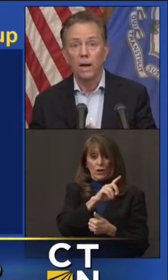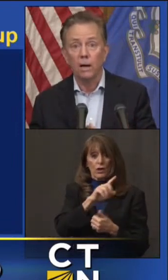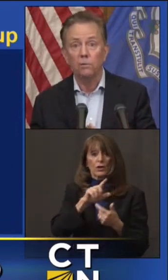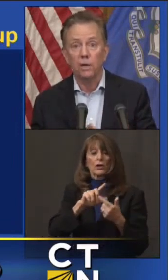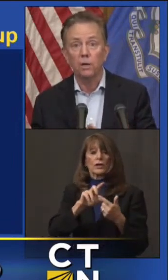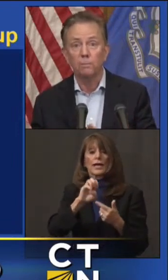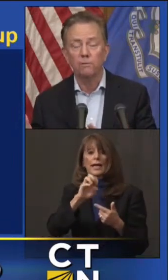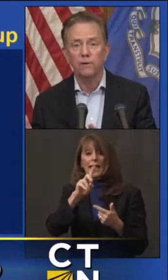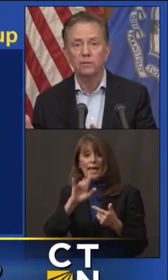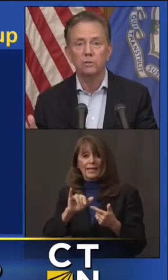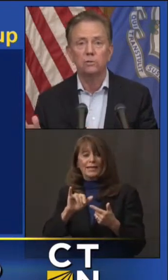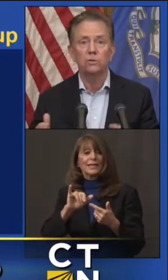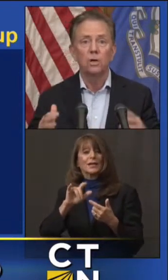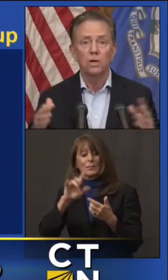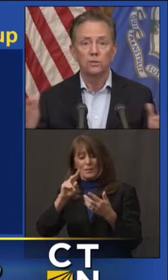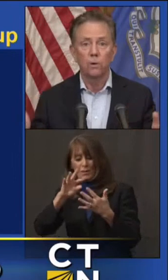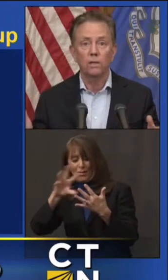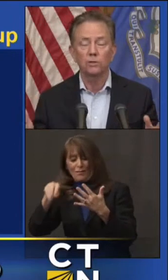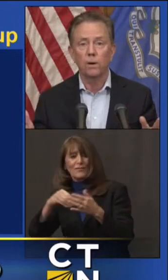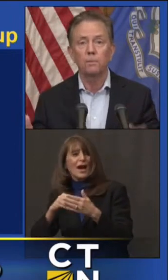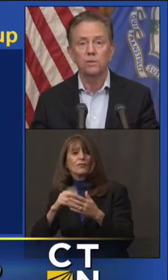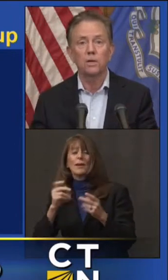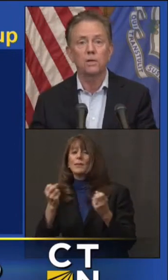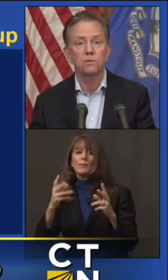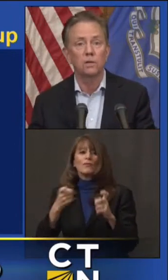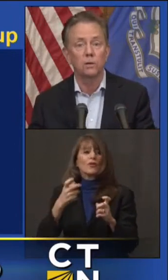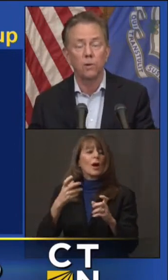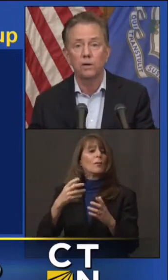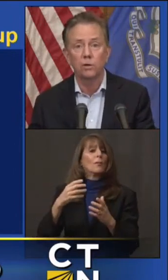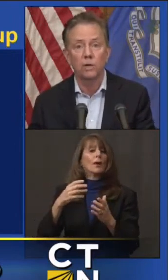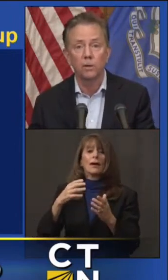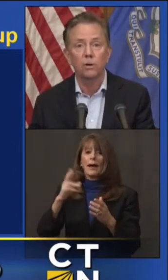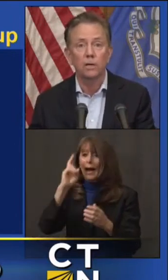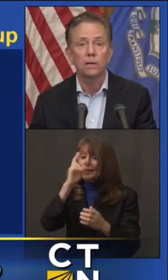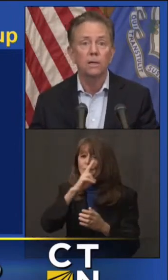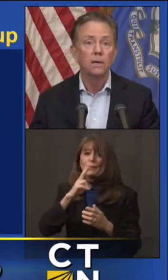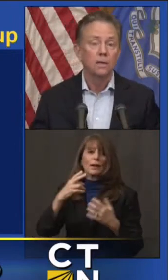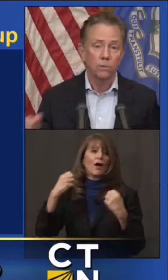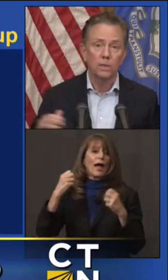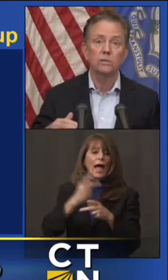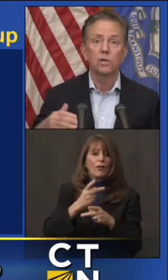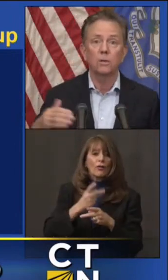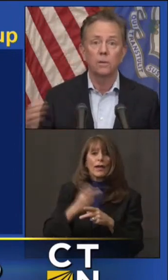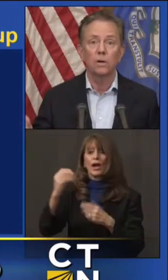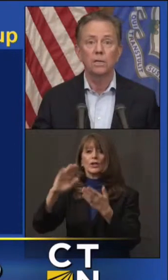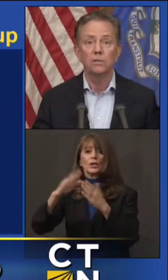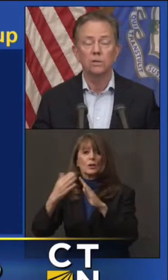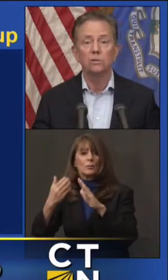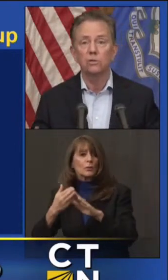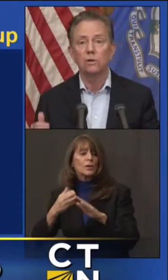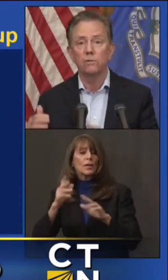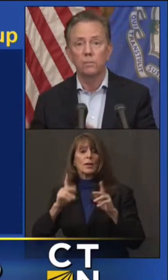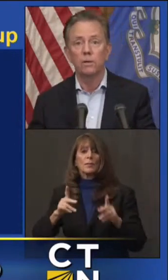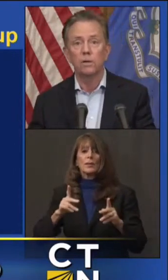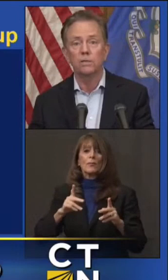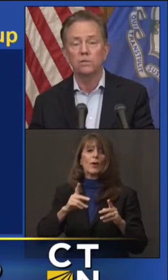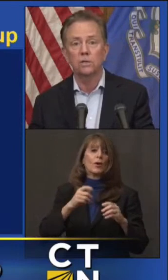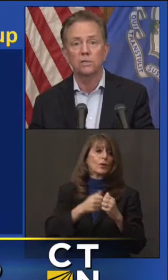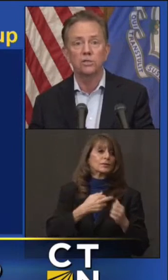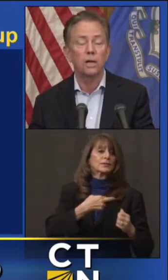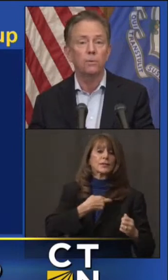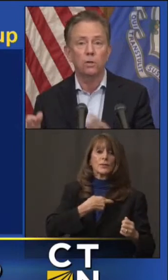who are healthcare professionals as well as representatives of the greater community, the religious communities, underserved